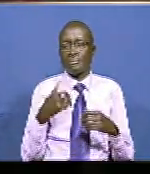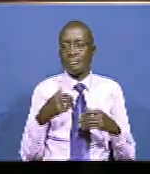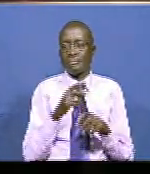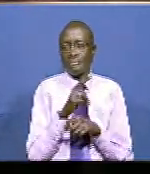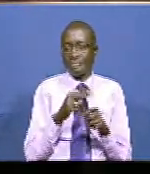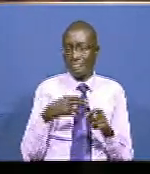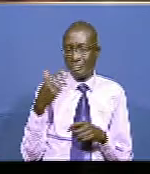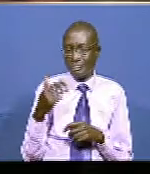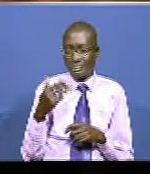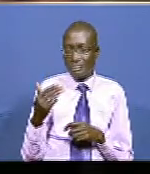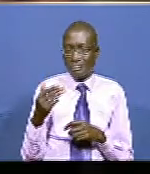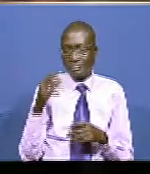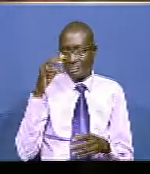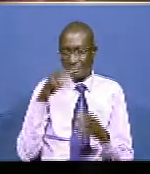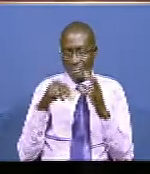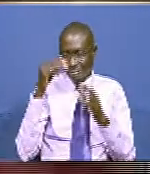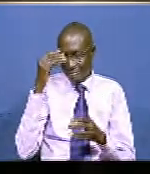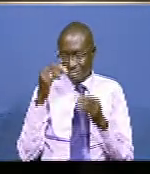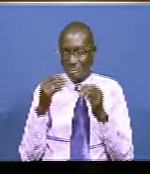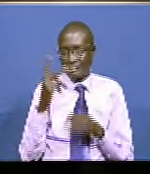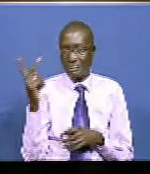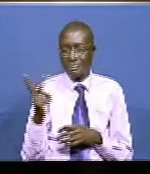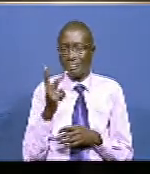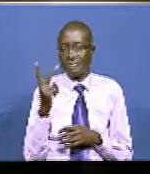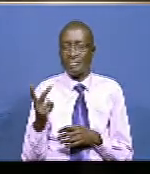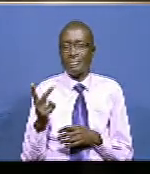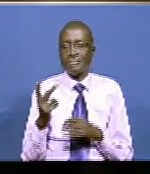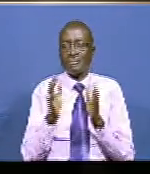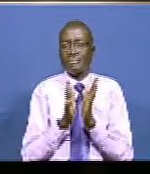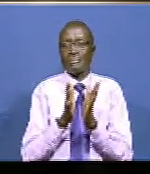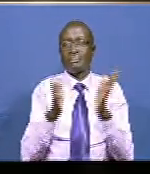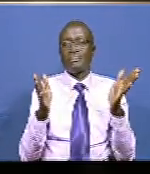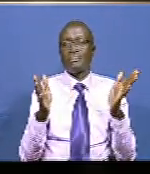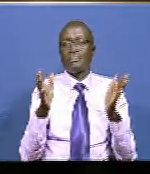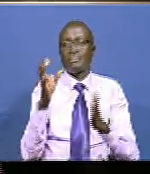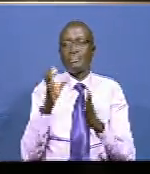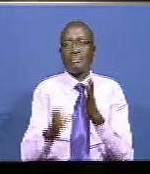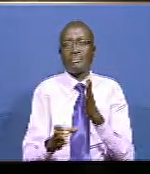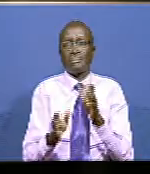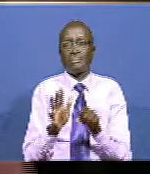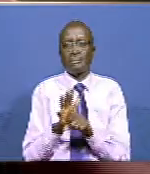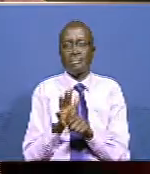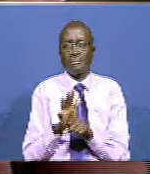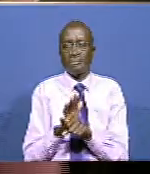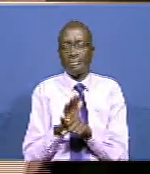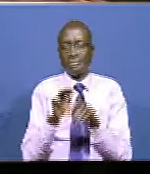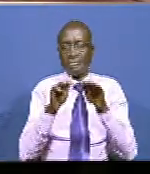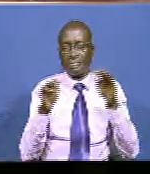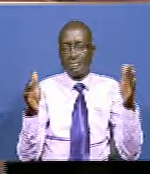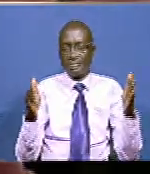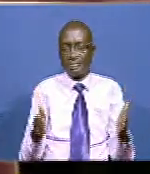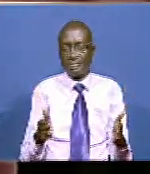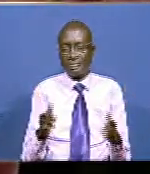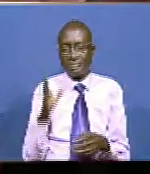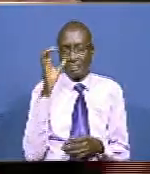Daily, wakisoma, Kenya ilishatu broadcast. Channels zikakuwa mob. Platforms tukakosa cause kila